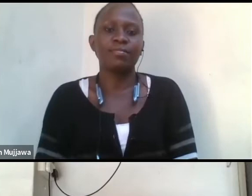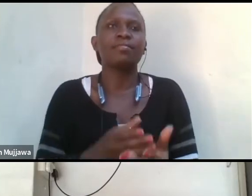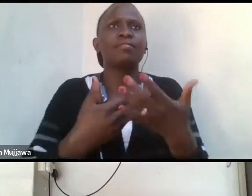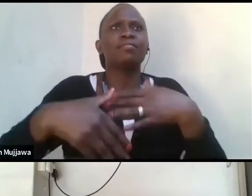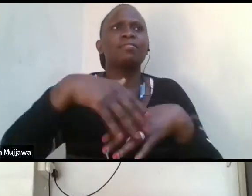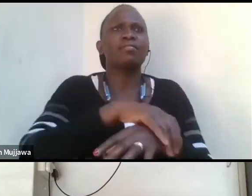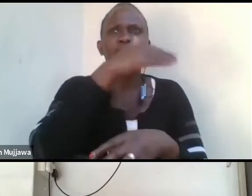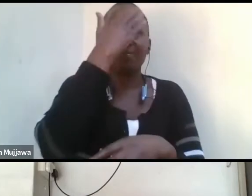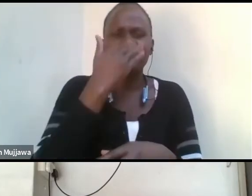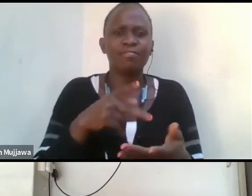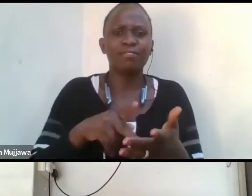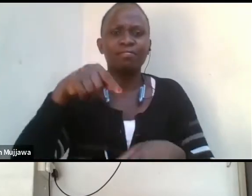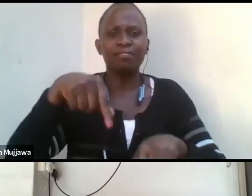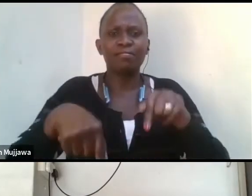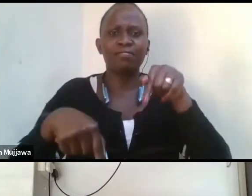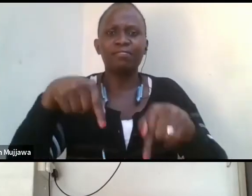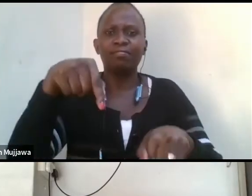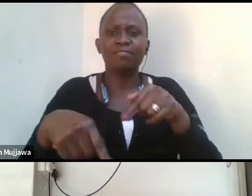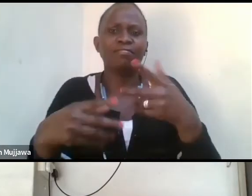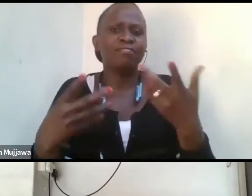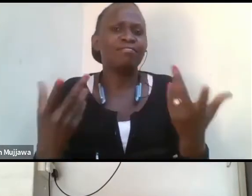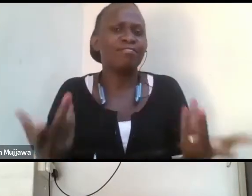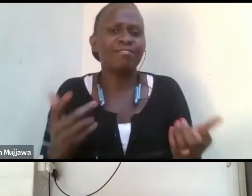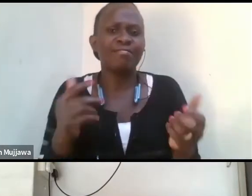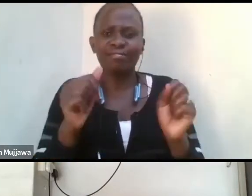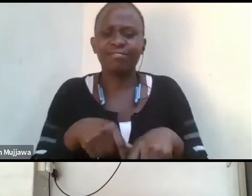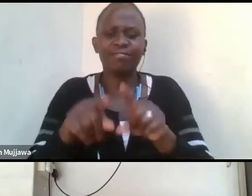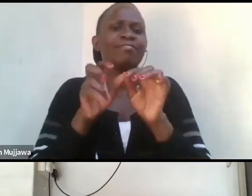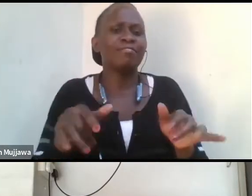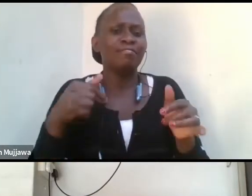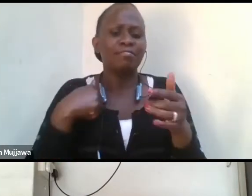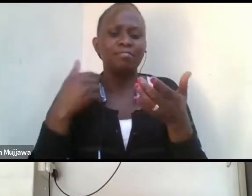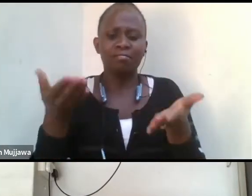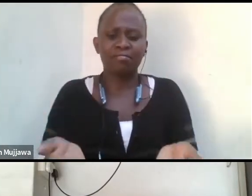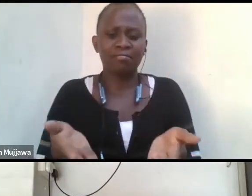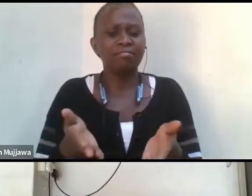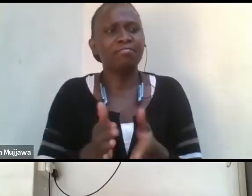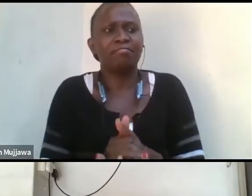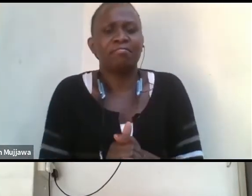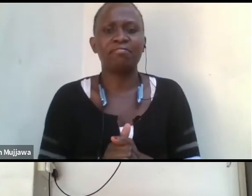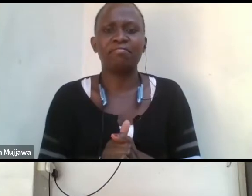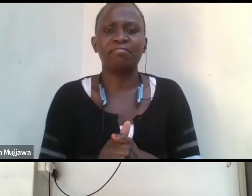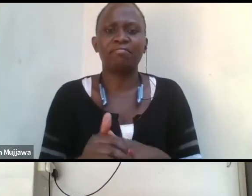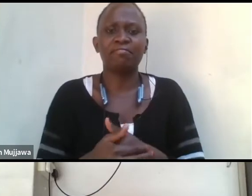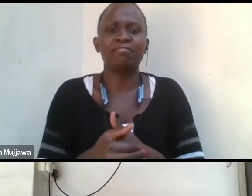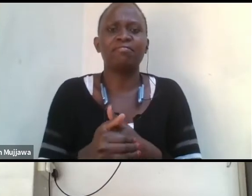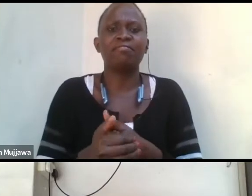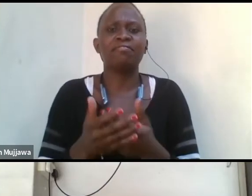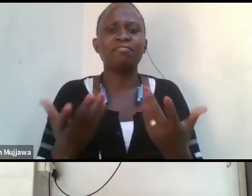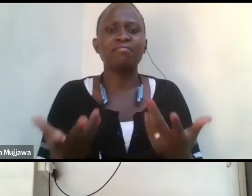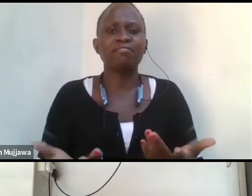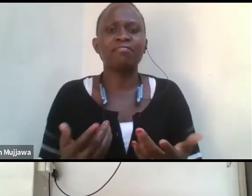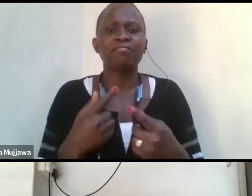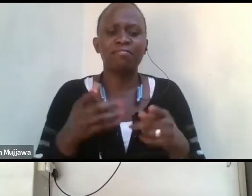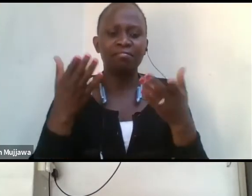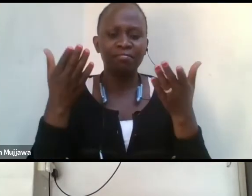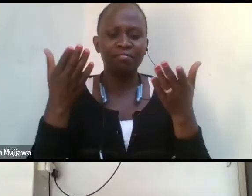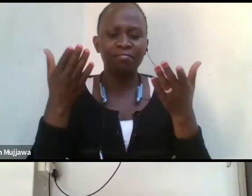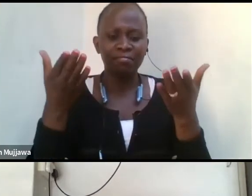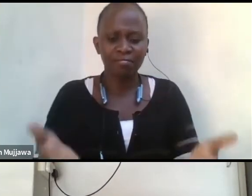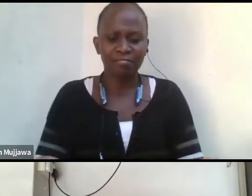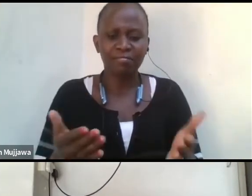here in well, I won't tell you what I'm wearing, but I'm here. So some sectors were definitely